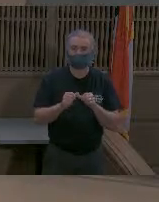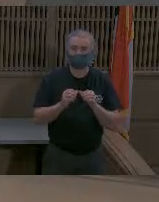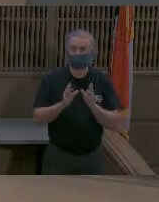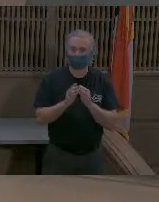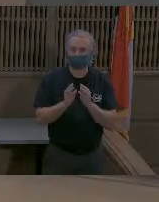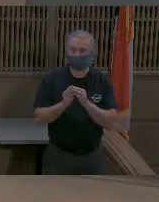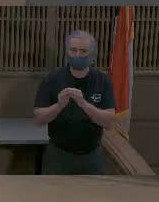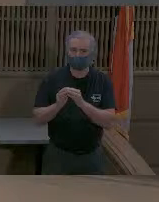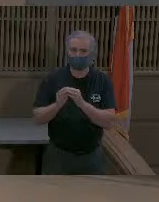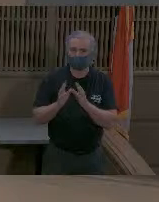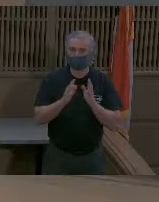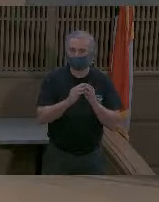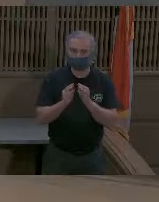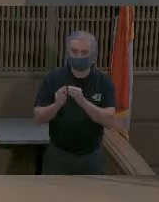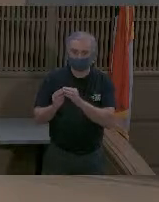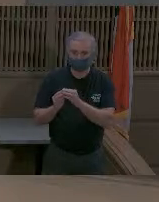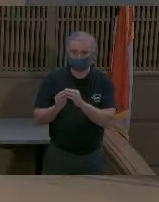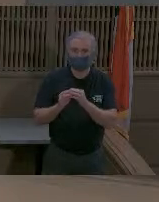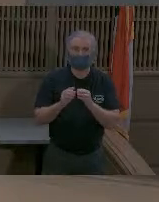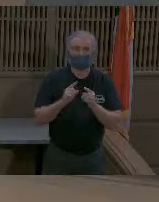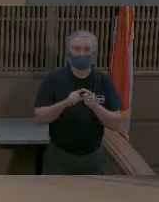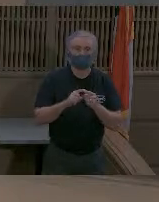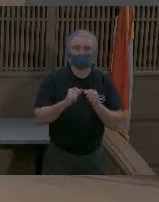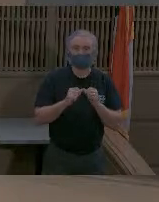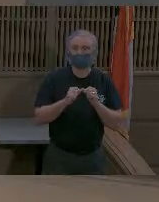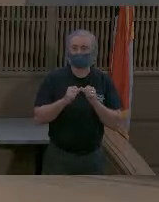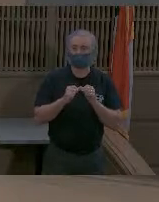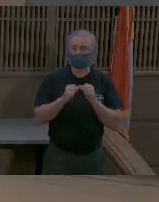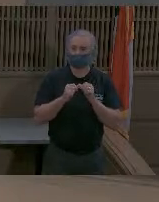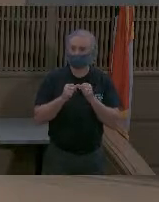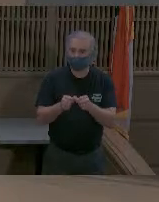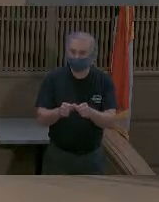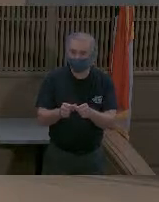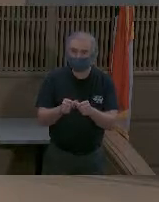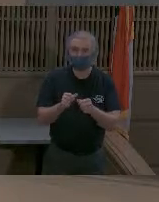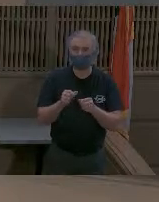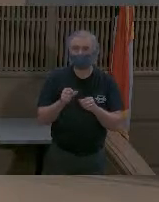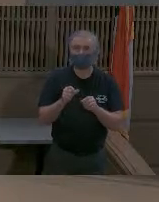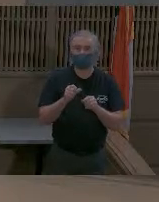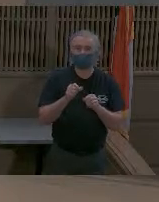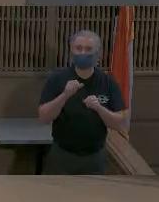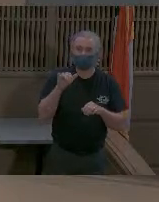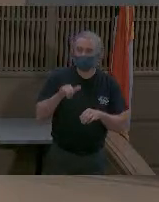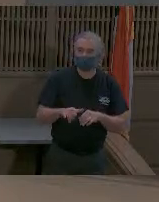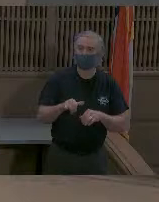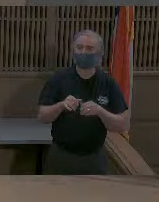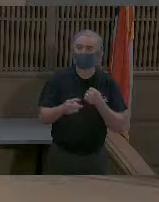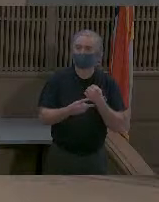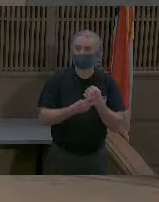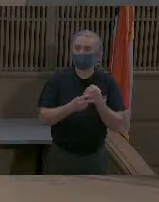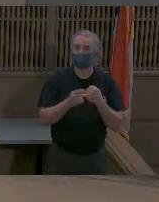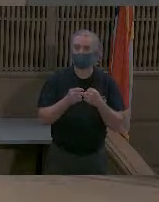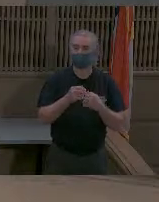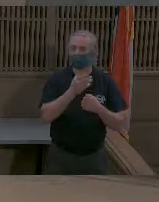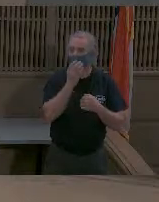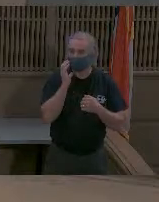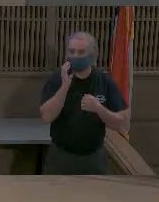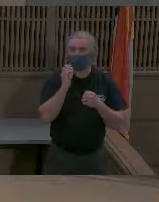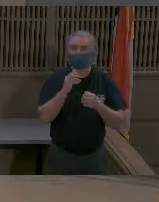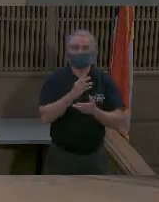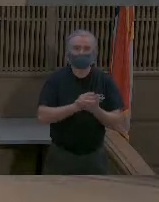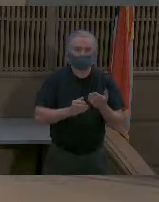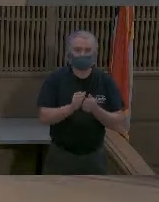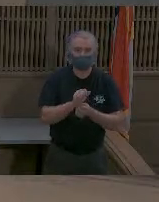else around the country has, and we know the things that we have to do in order to keep pushing those numbers down. Wear your face mask